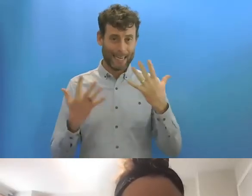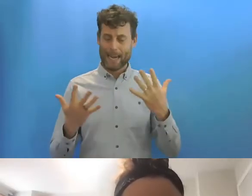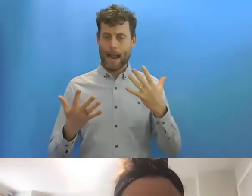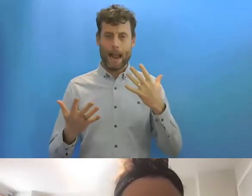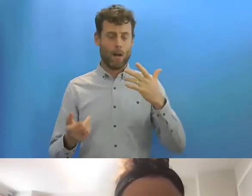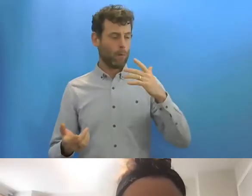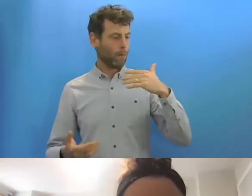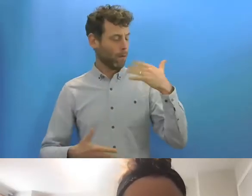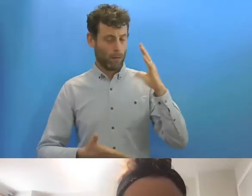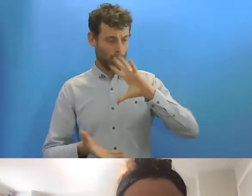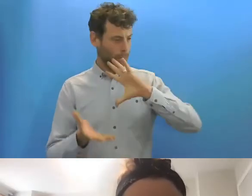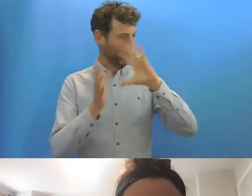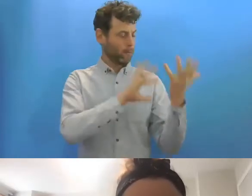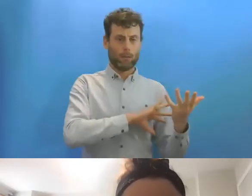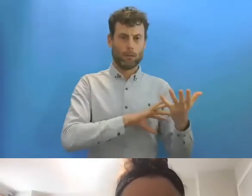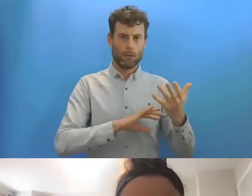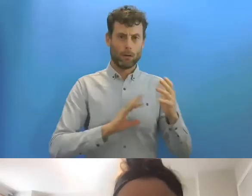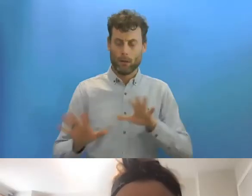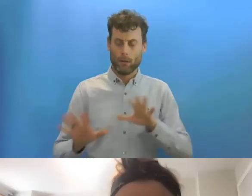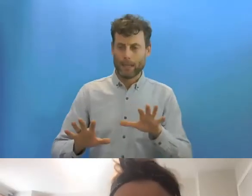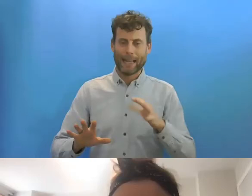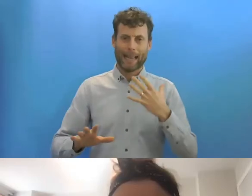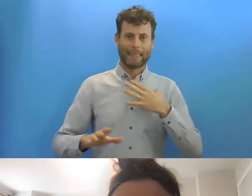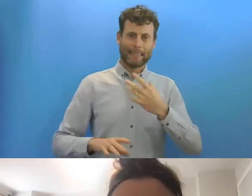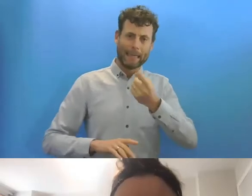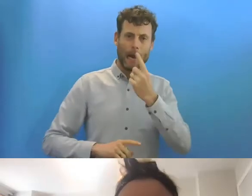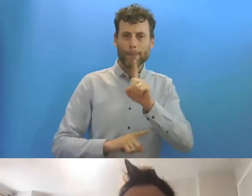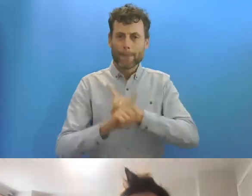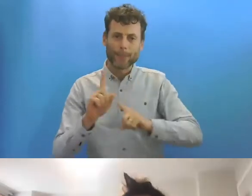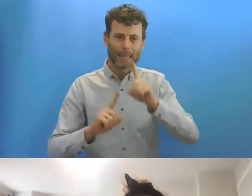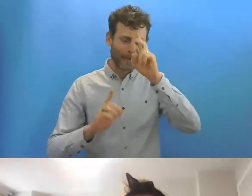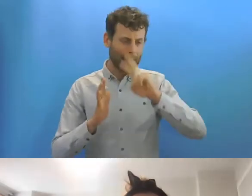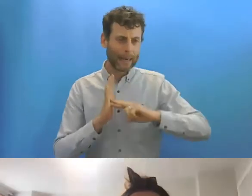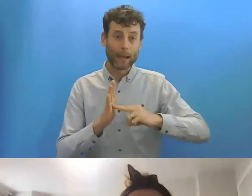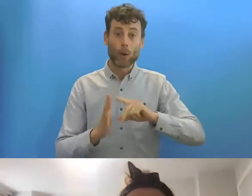that affects the artists they work with in terms of visas as well. It's a whole